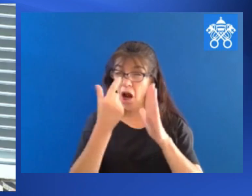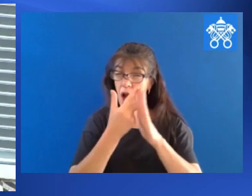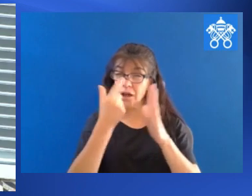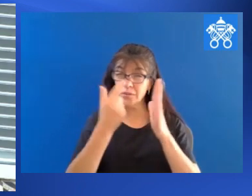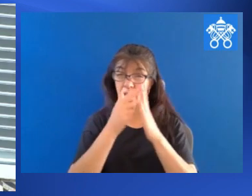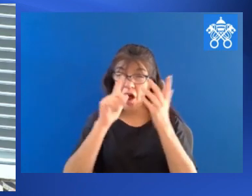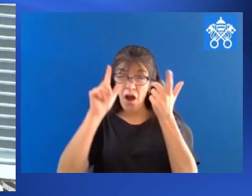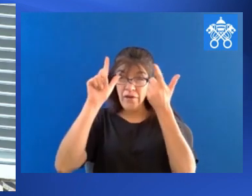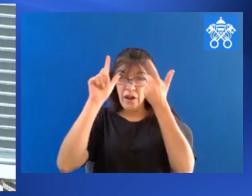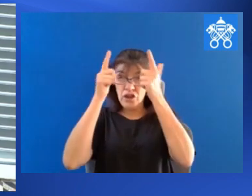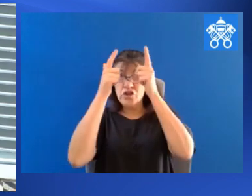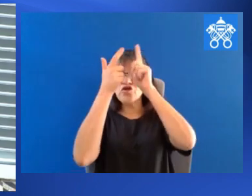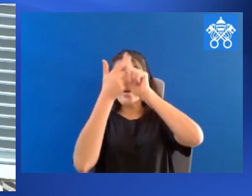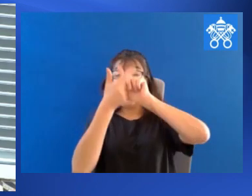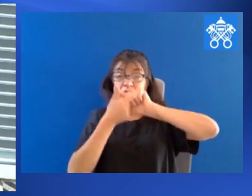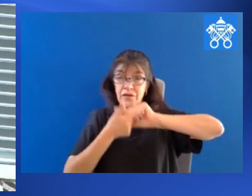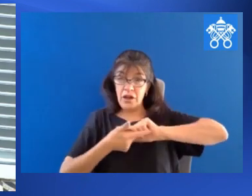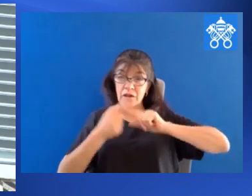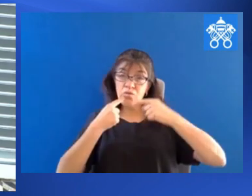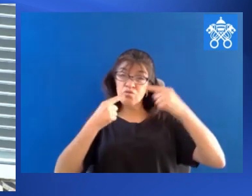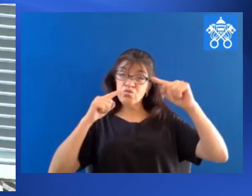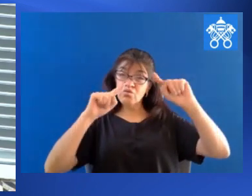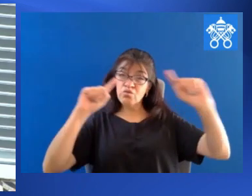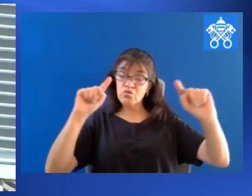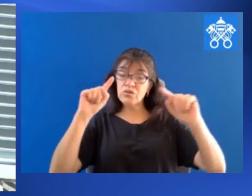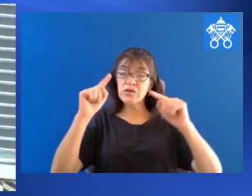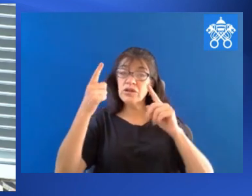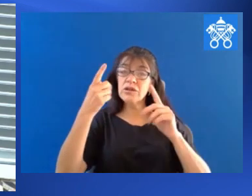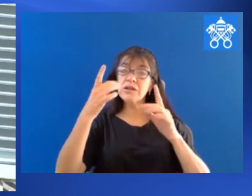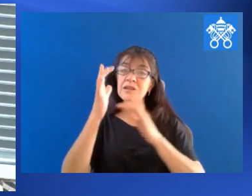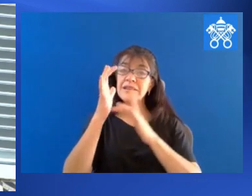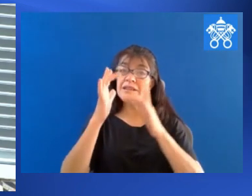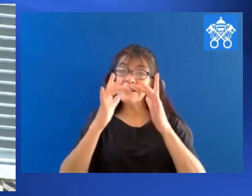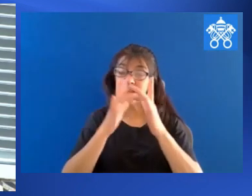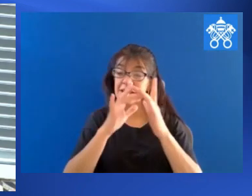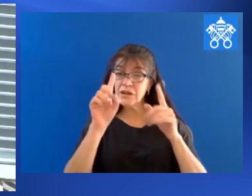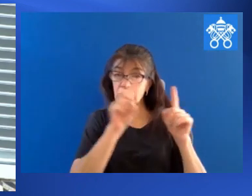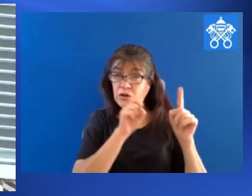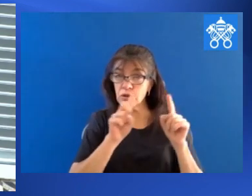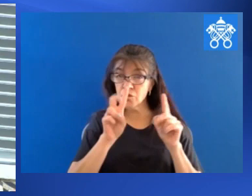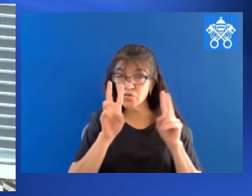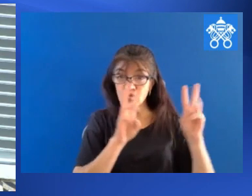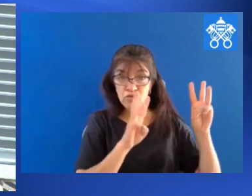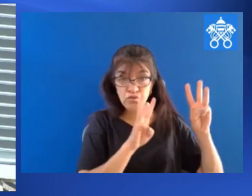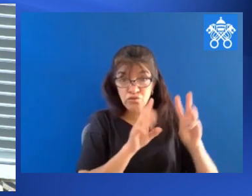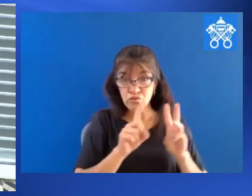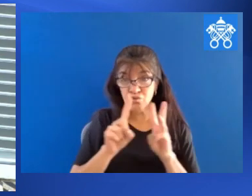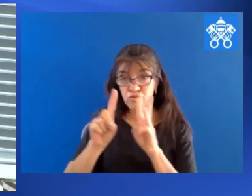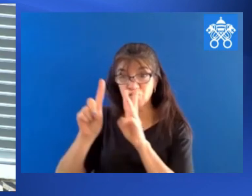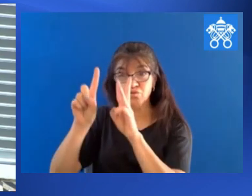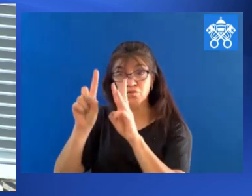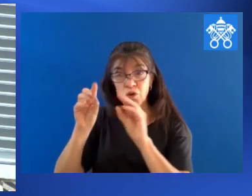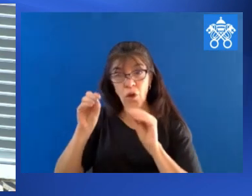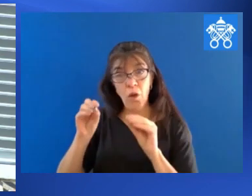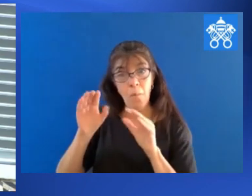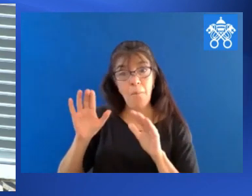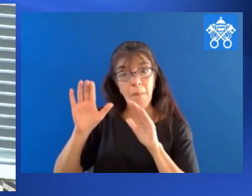the Gospel of the Transfiguration is proclaimed. Jesus takes Peter, James, and John with him on the mountain